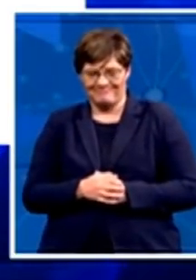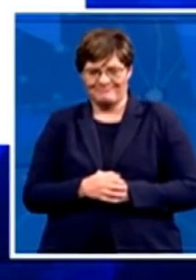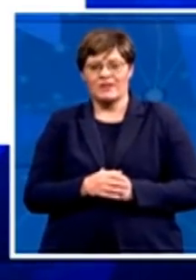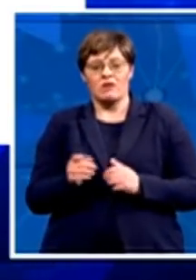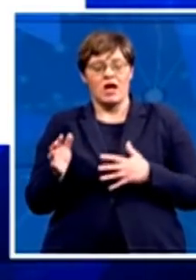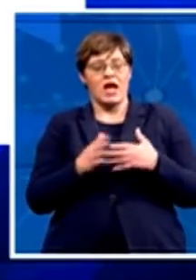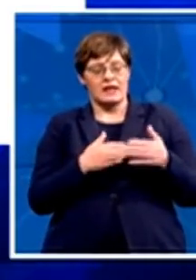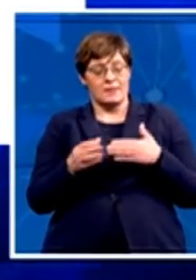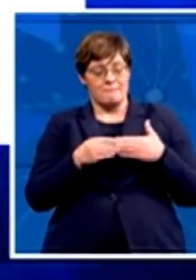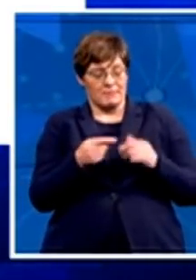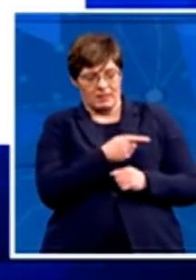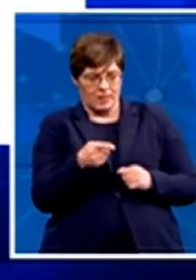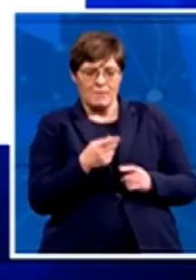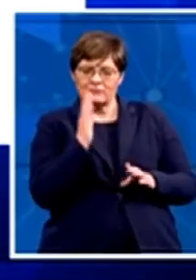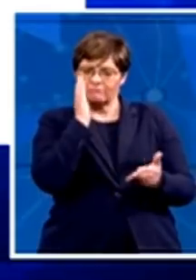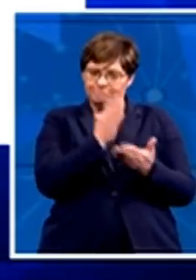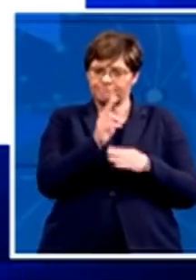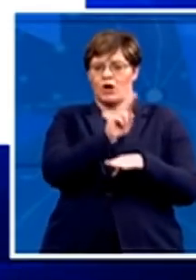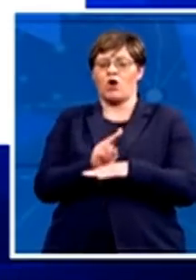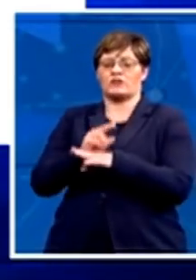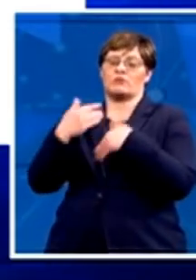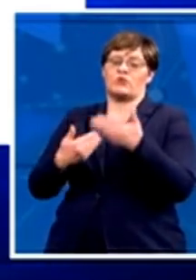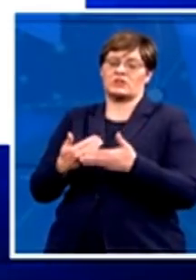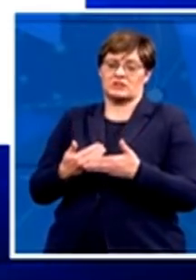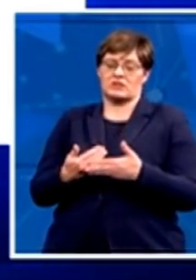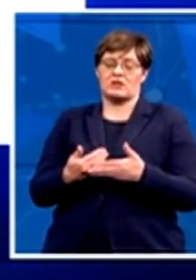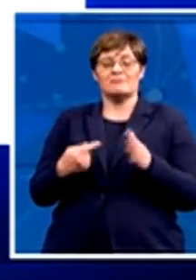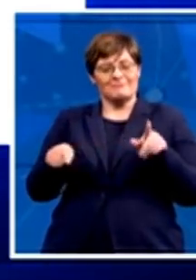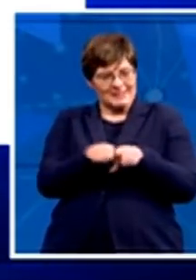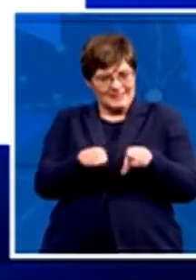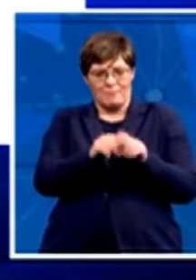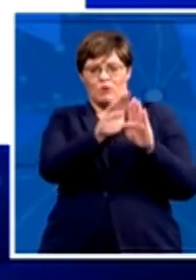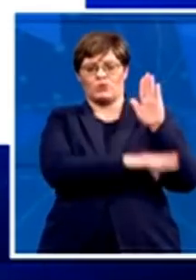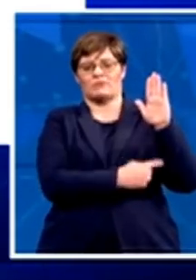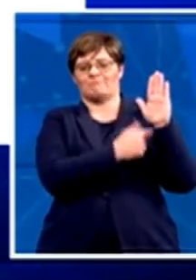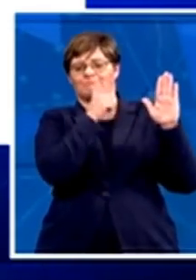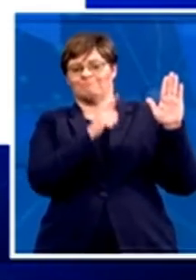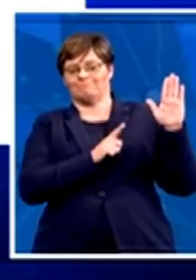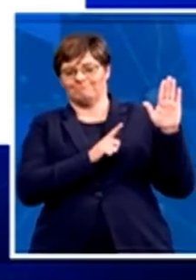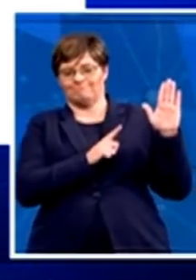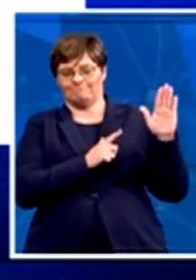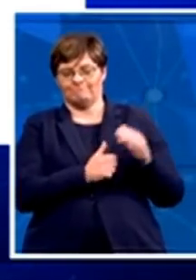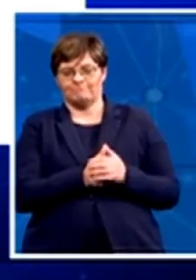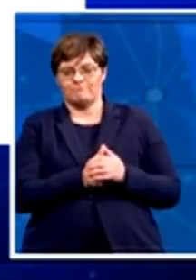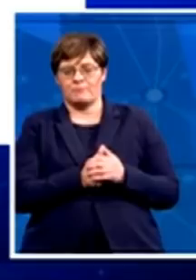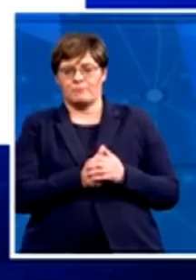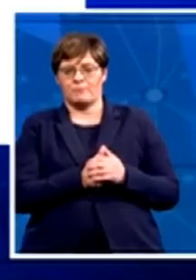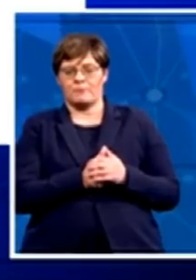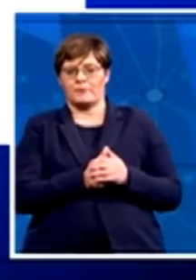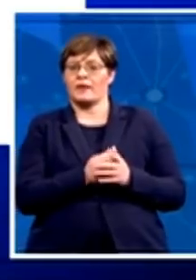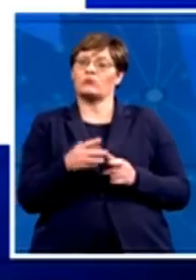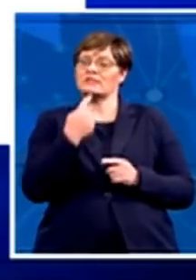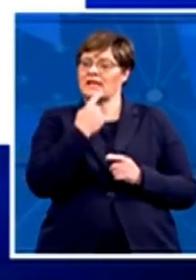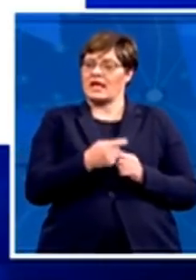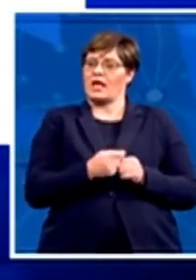oversight processes as per the constitutional mandate. This is not to say that the option is not